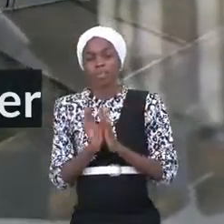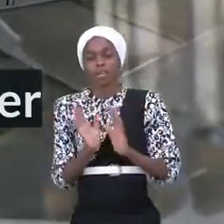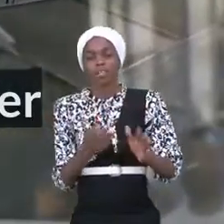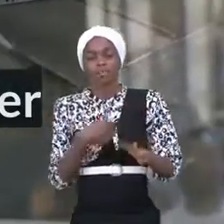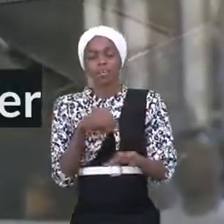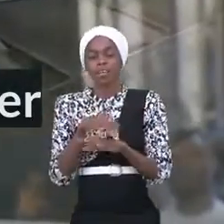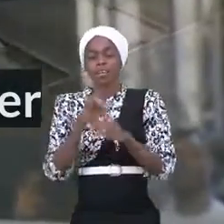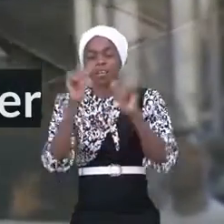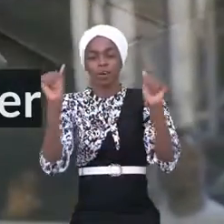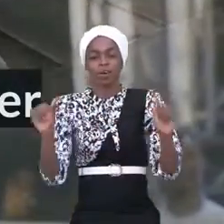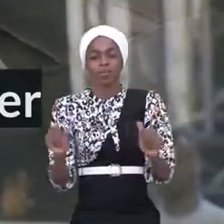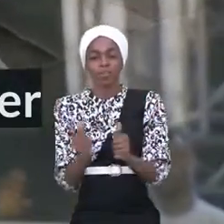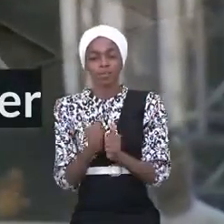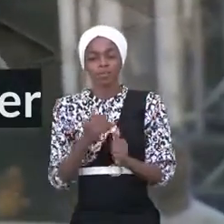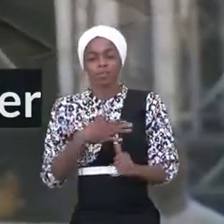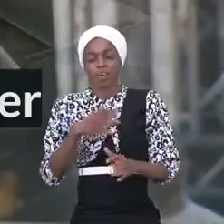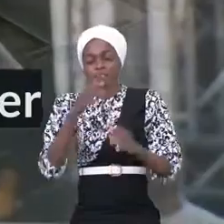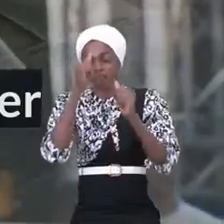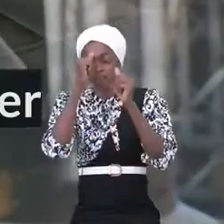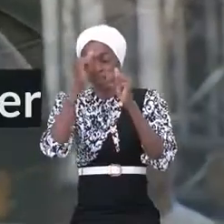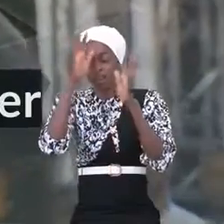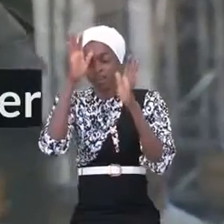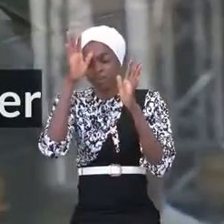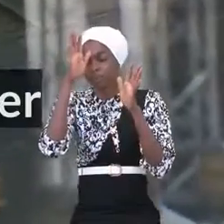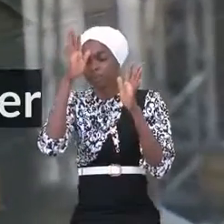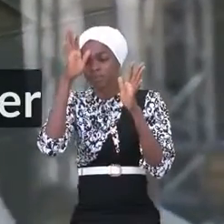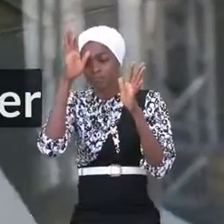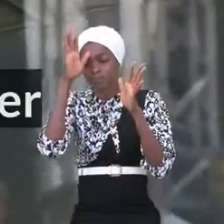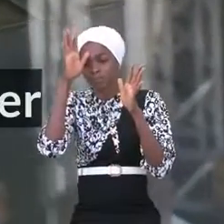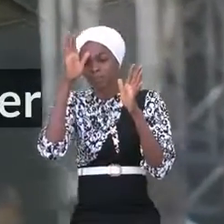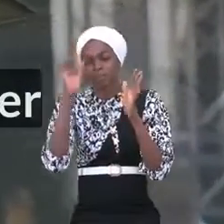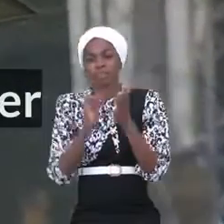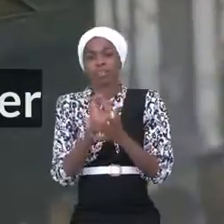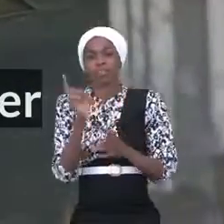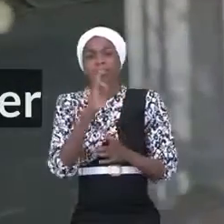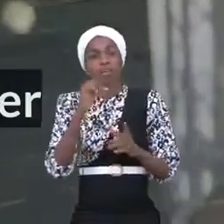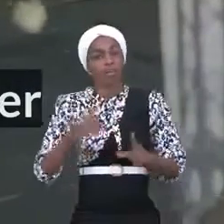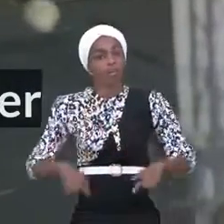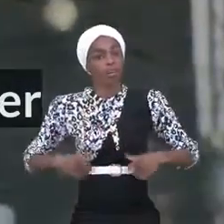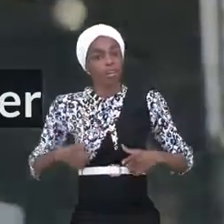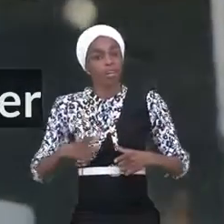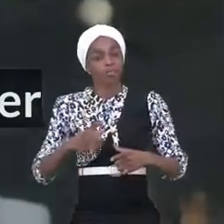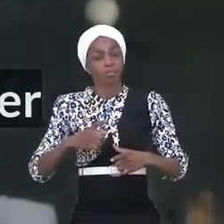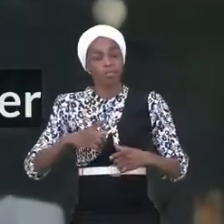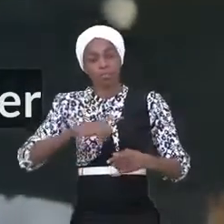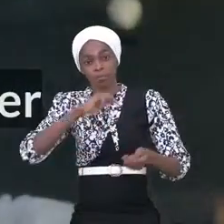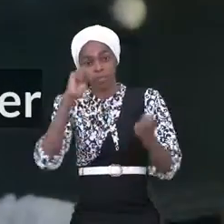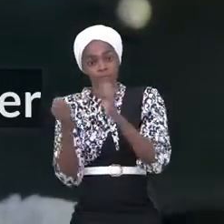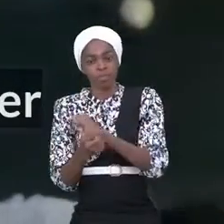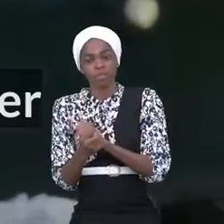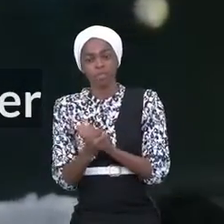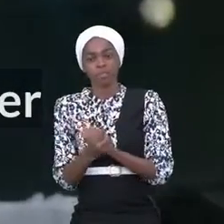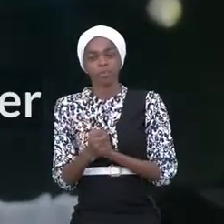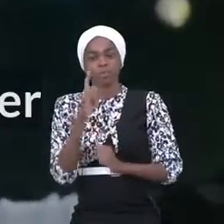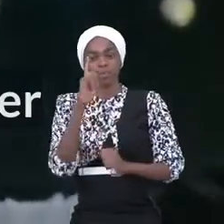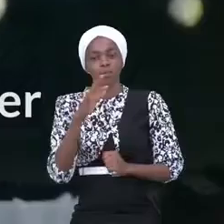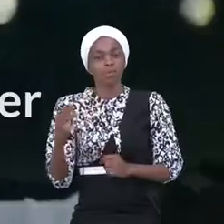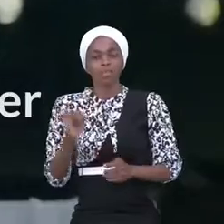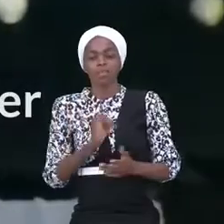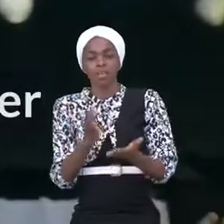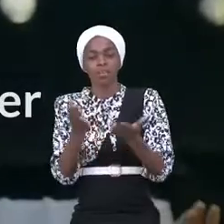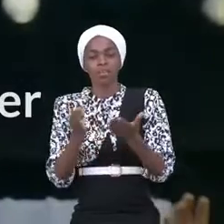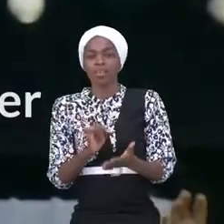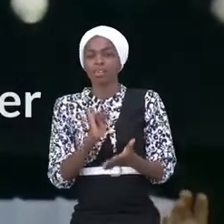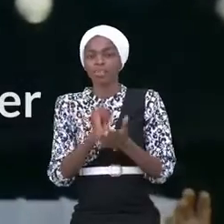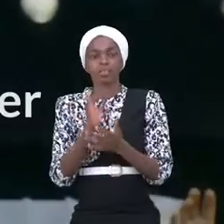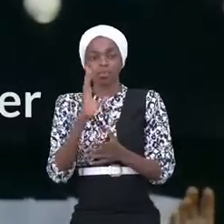Leave me at the altar with my father. That's where your life changes. One thing I desire, and that